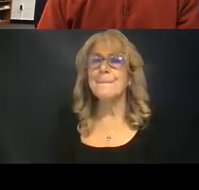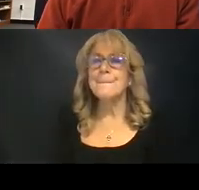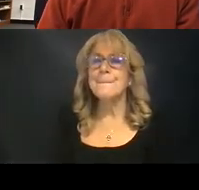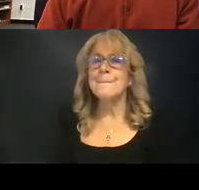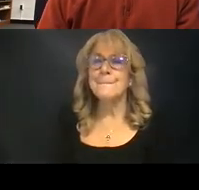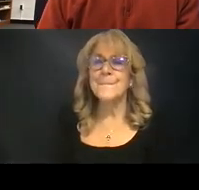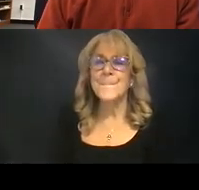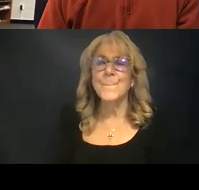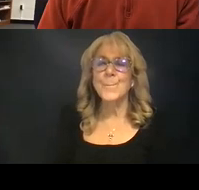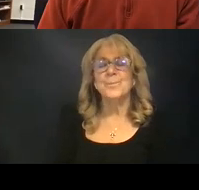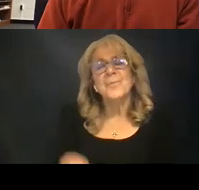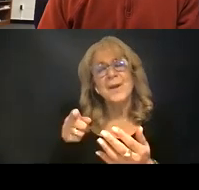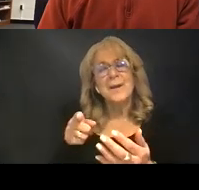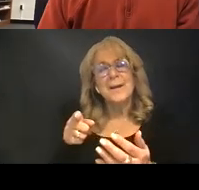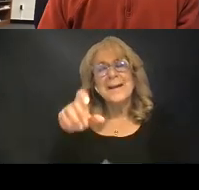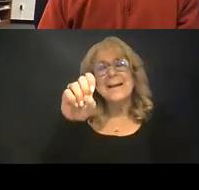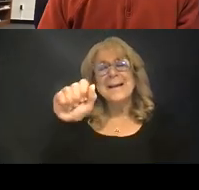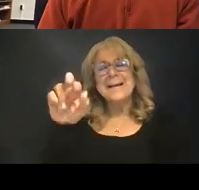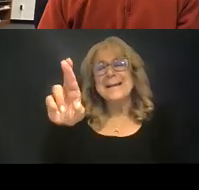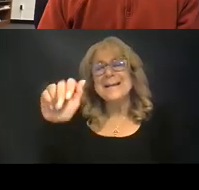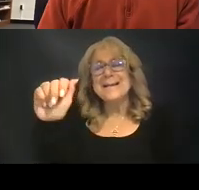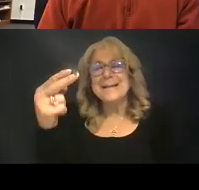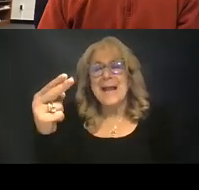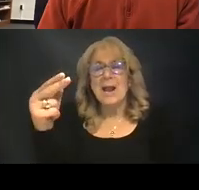Okay, we're going to give it just a few more seconds here.